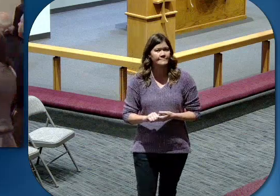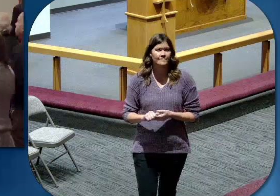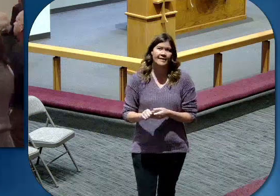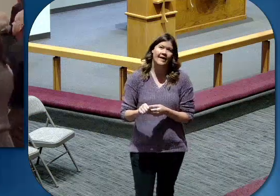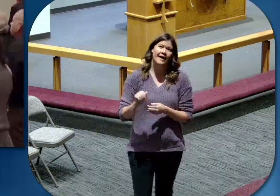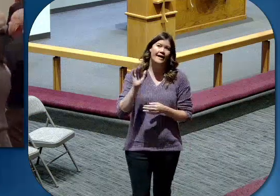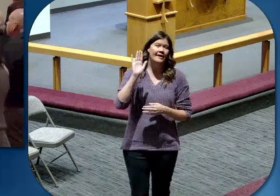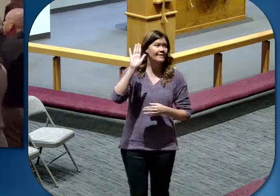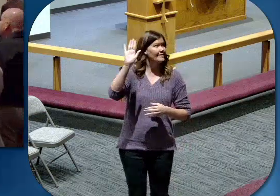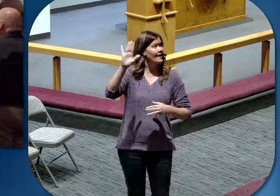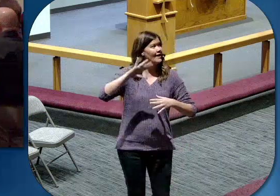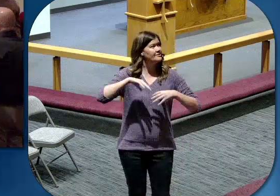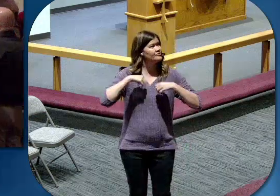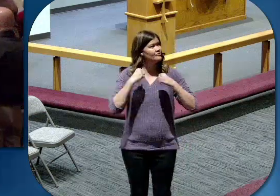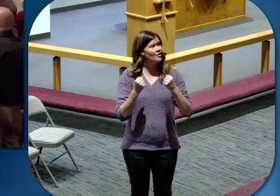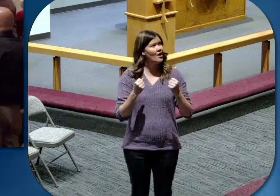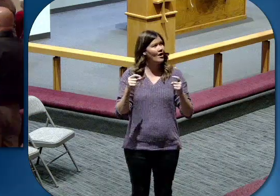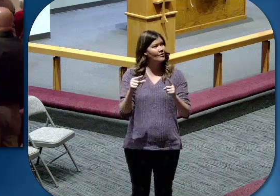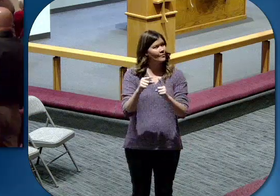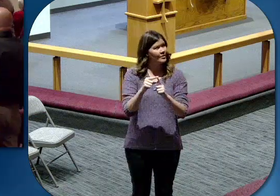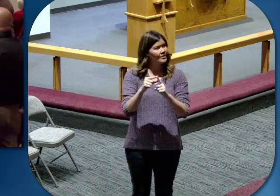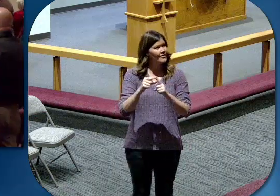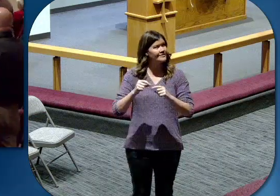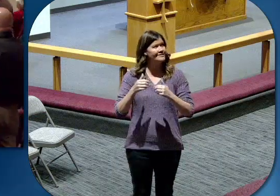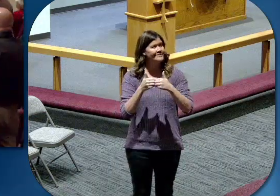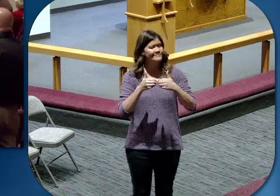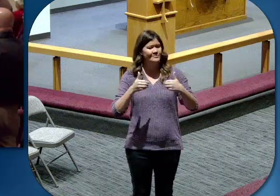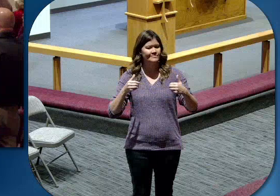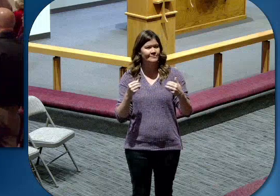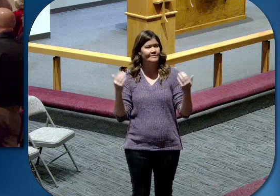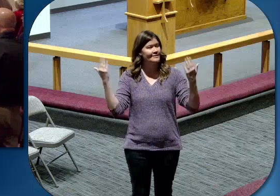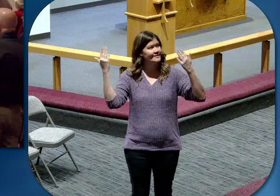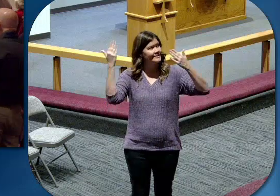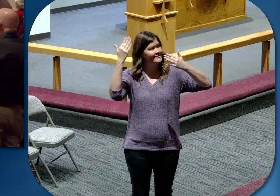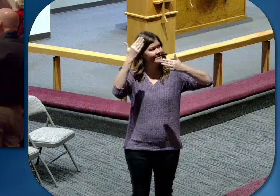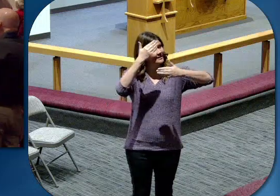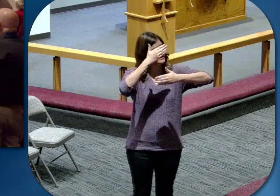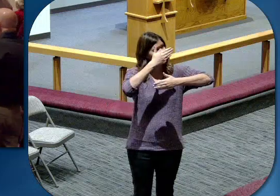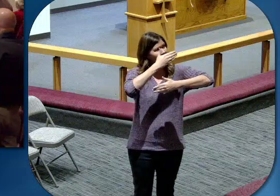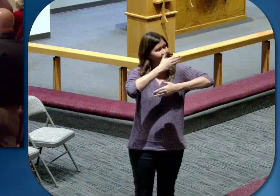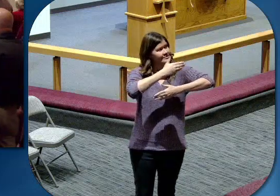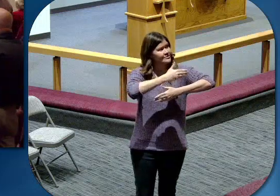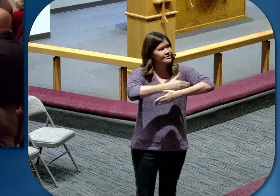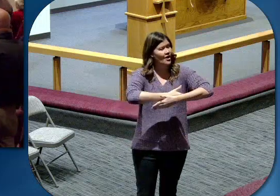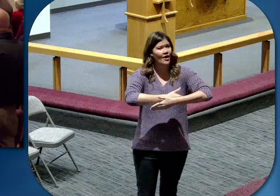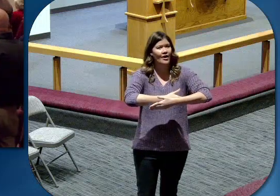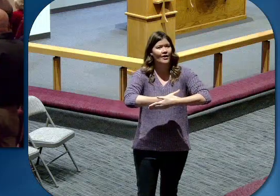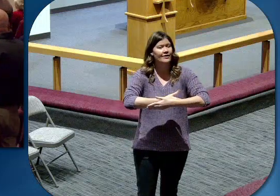Thank you.